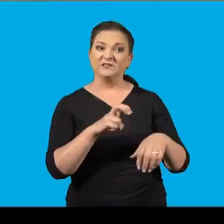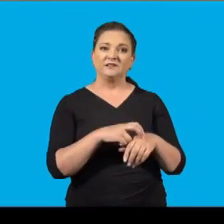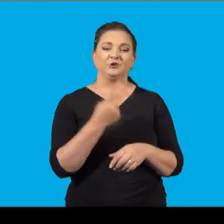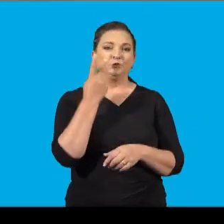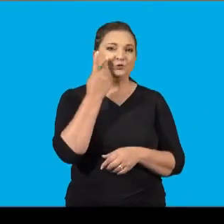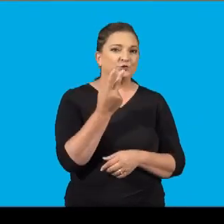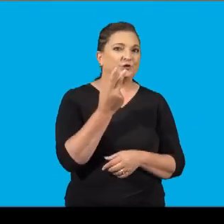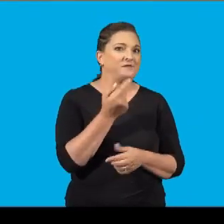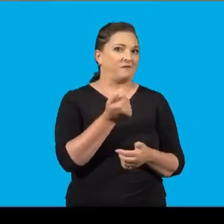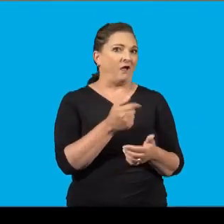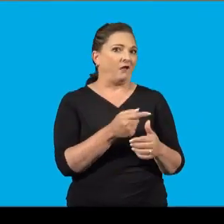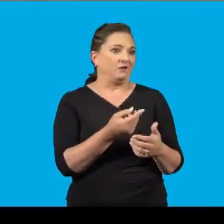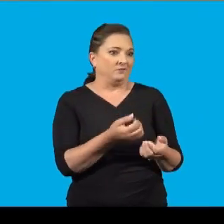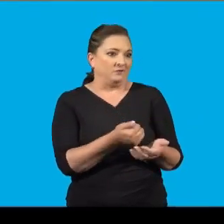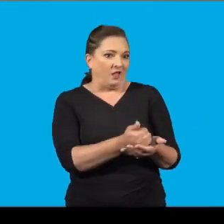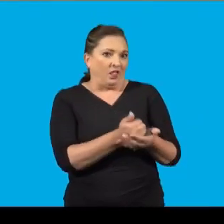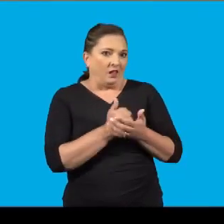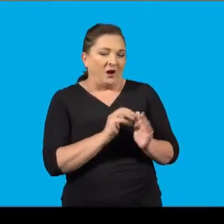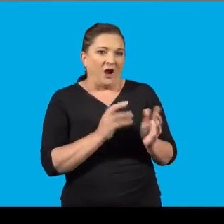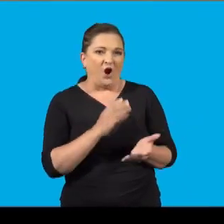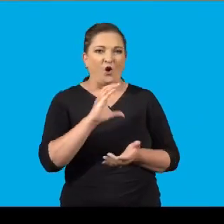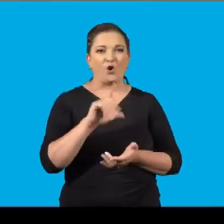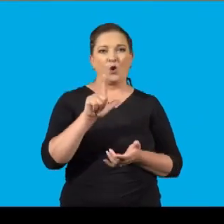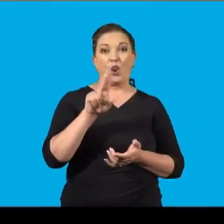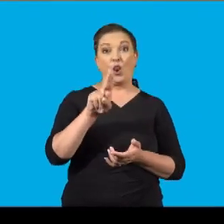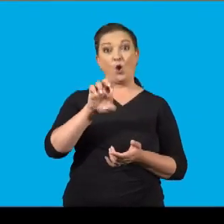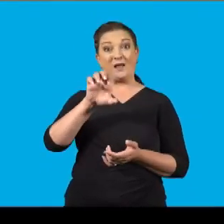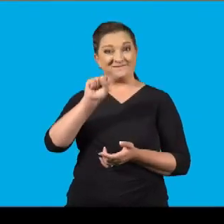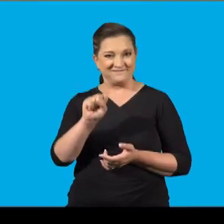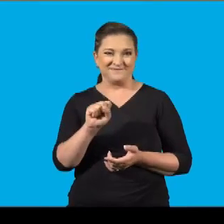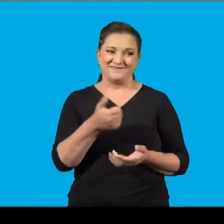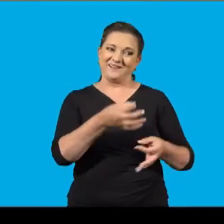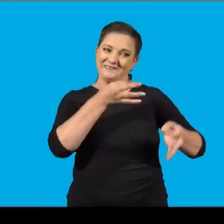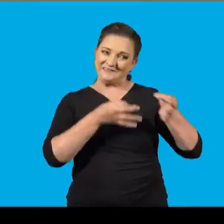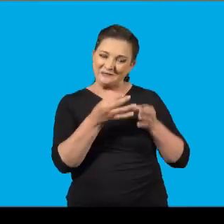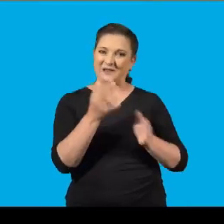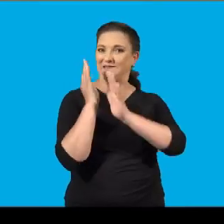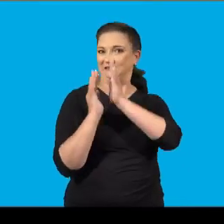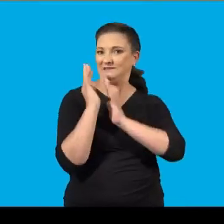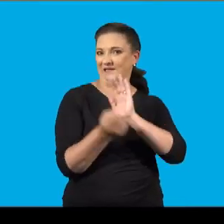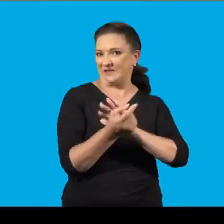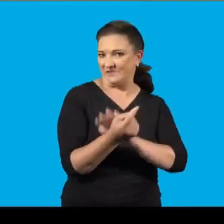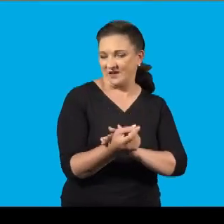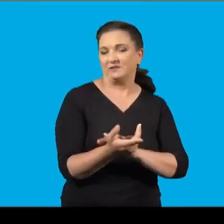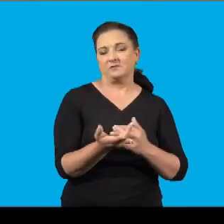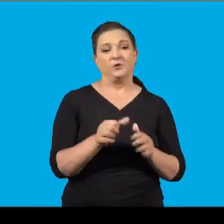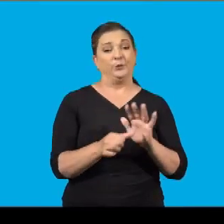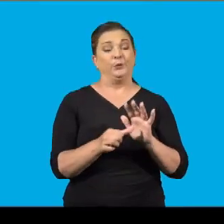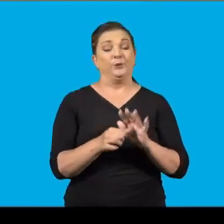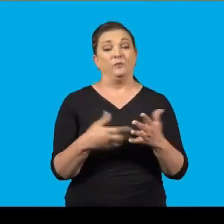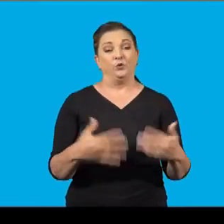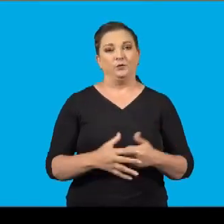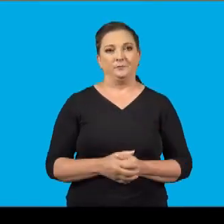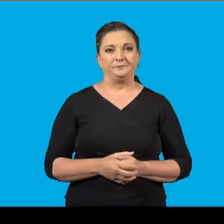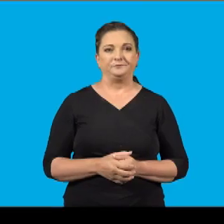have to find or look for visual clues that explain the different historical events. That is